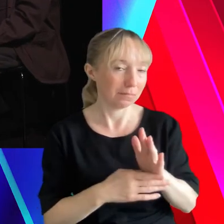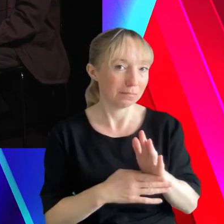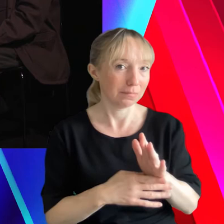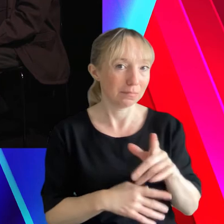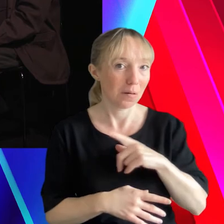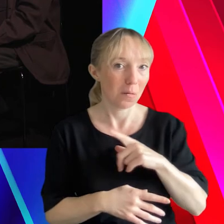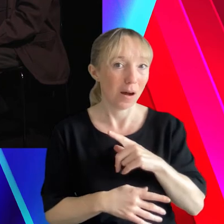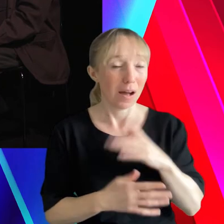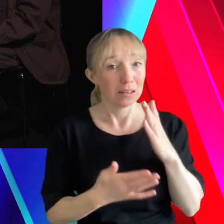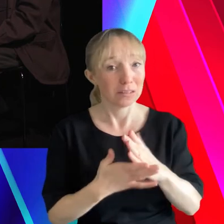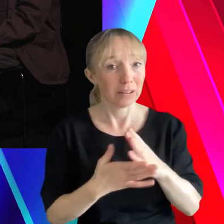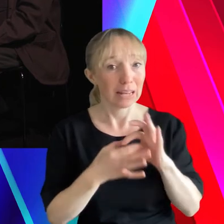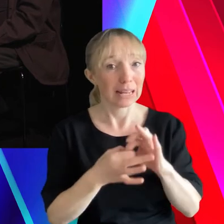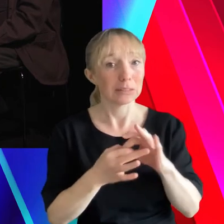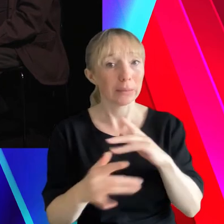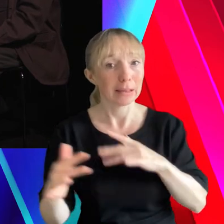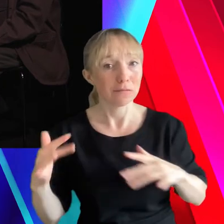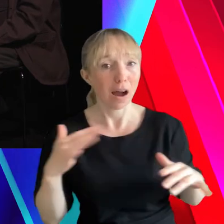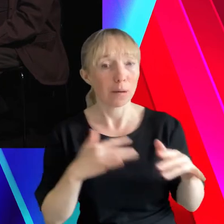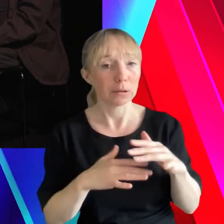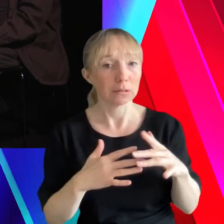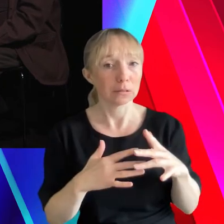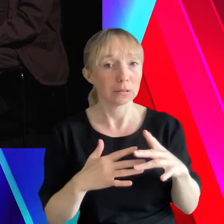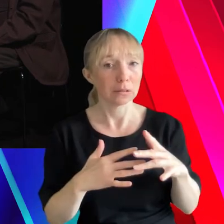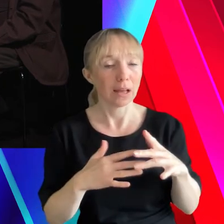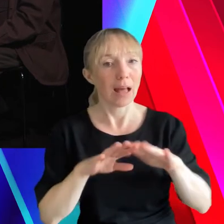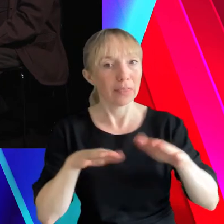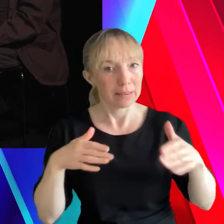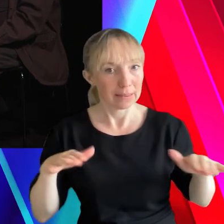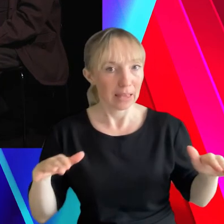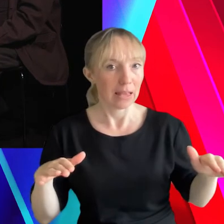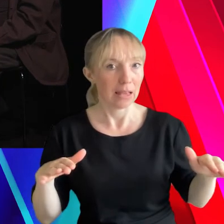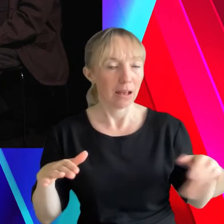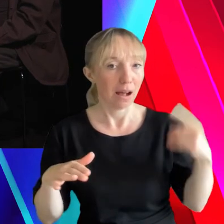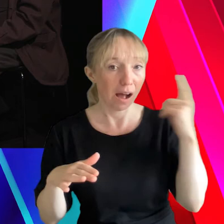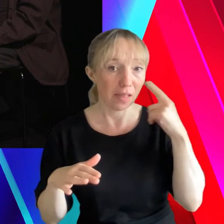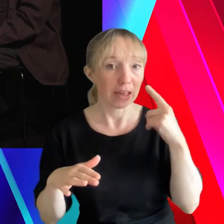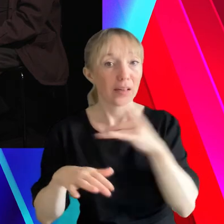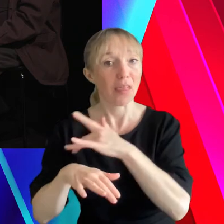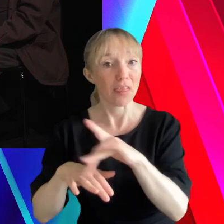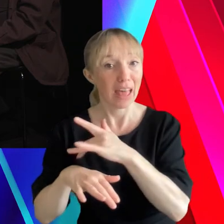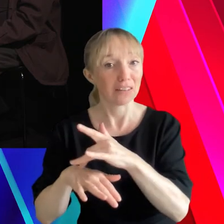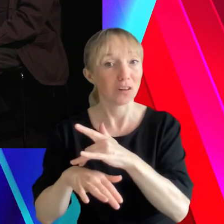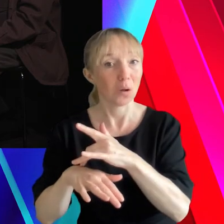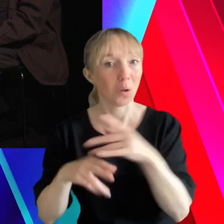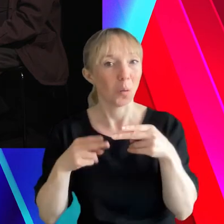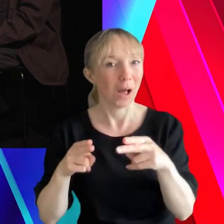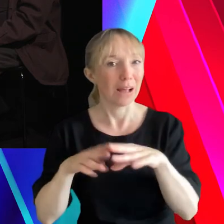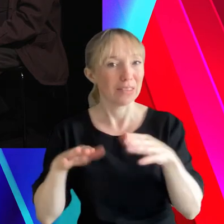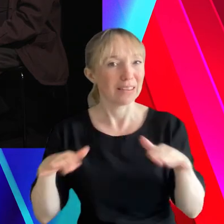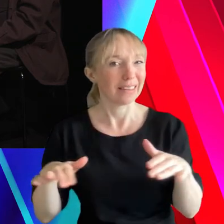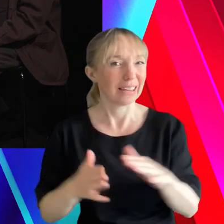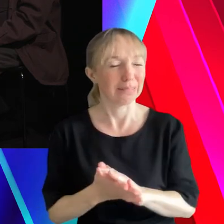Especially because it's very much about the environment, yeah. Not least is the sea. And I think the theatrical version of the sea